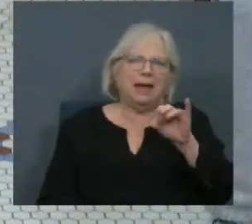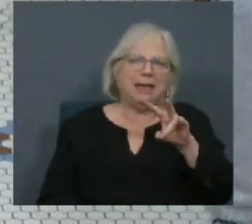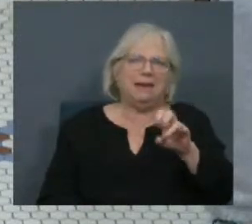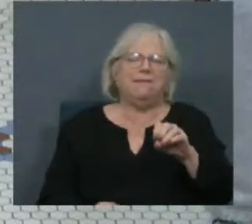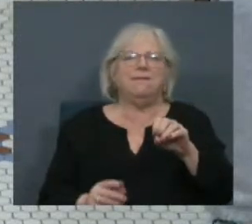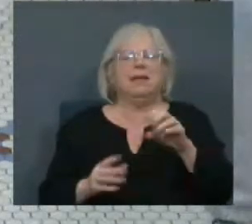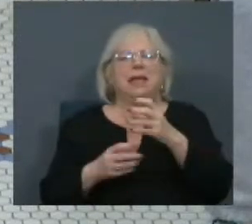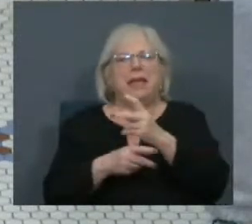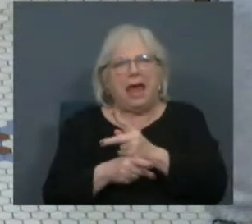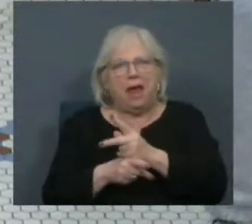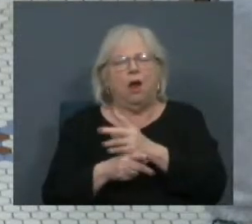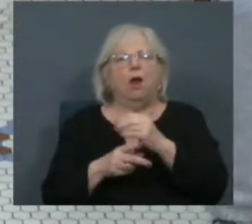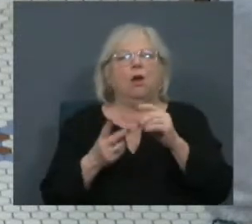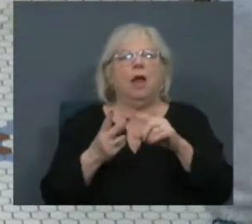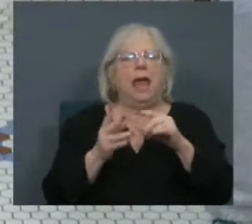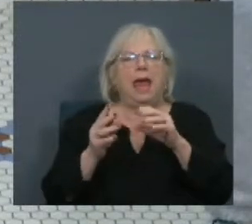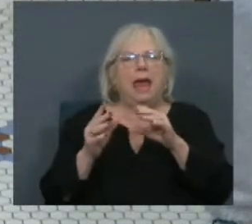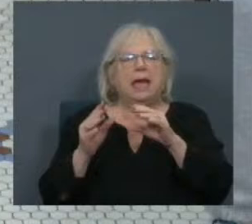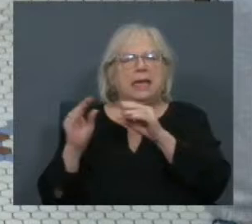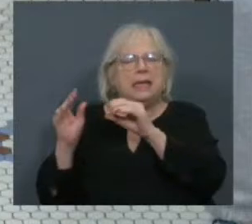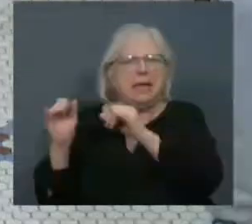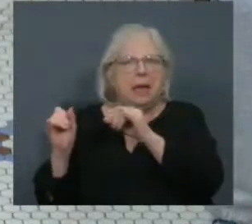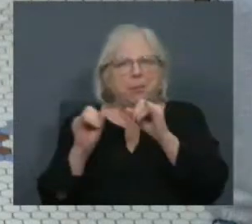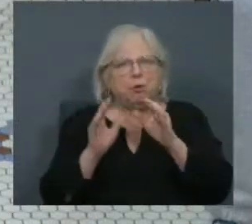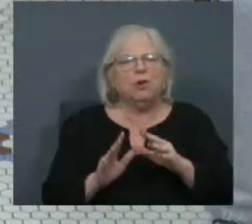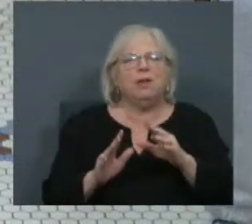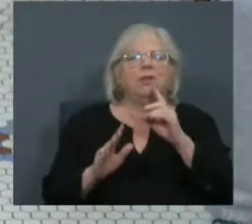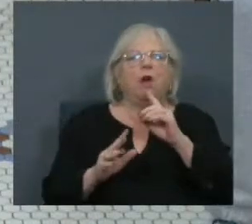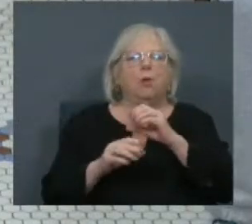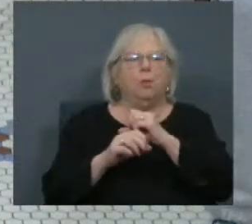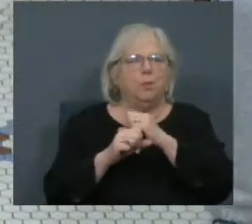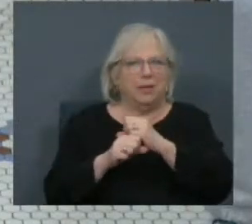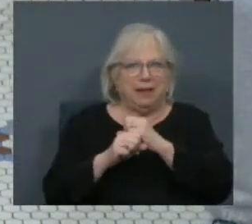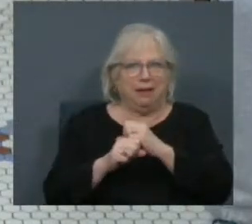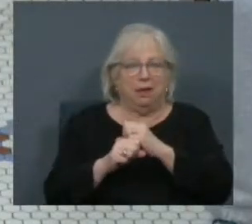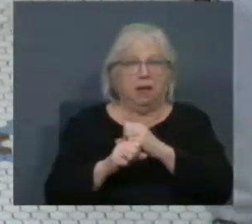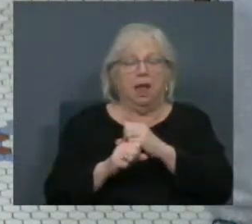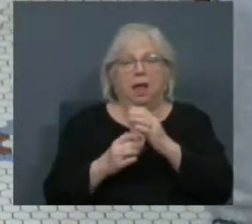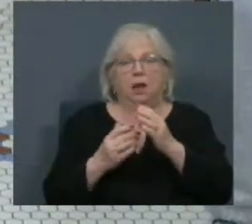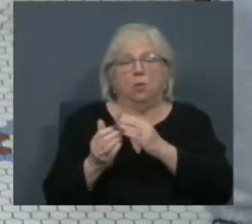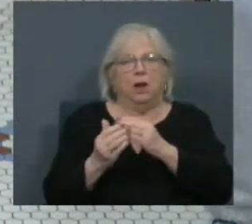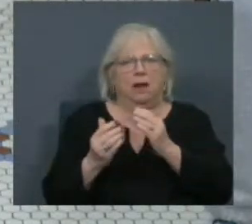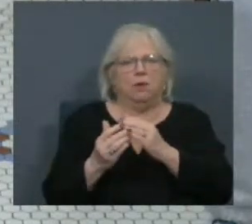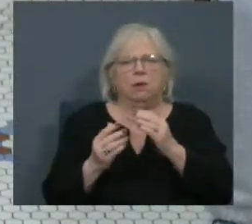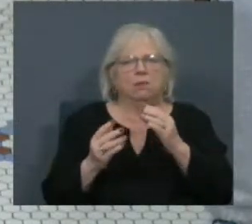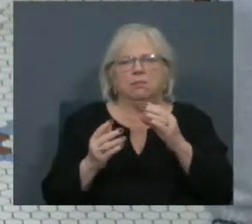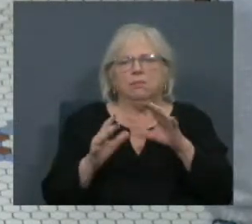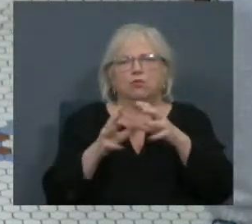are protected from surveillance and whatever forces might want to access those.